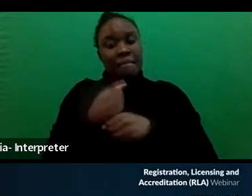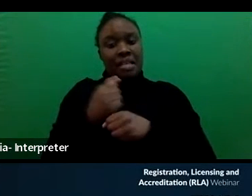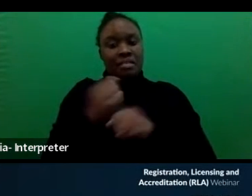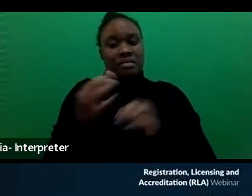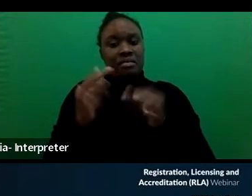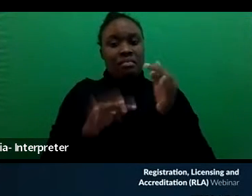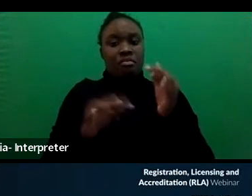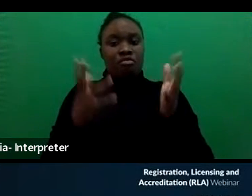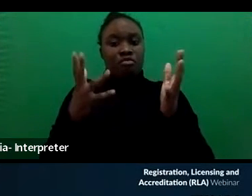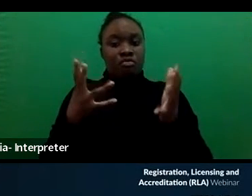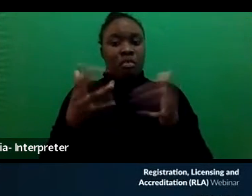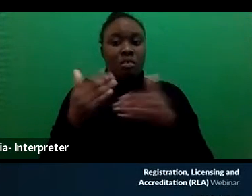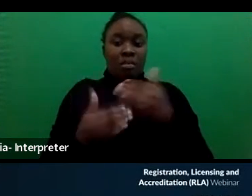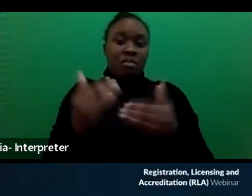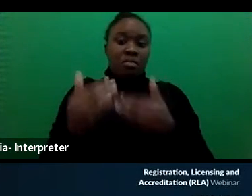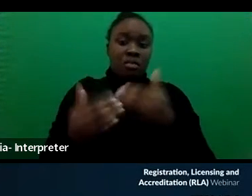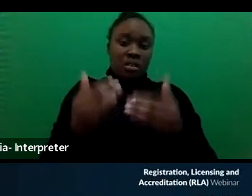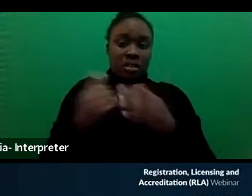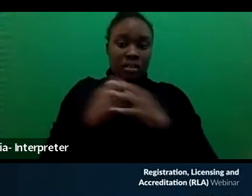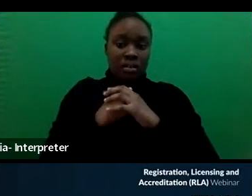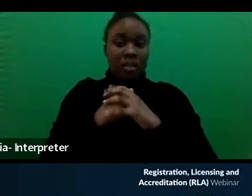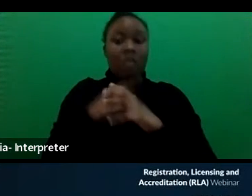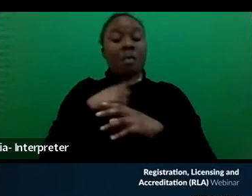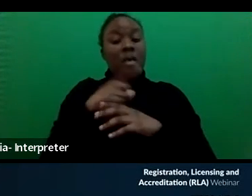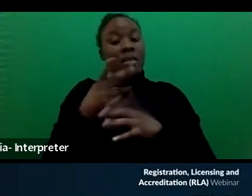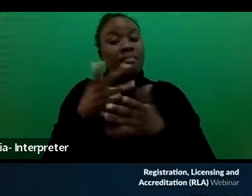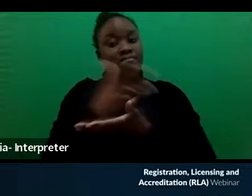particular process for them to engage on that